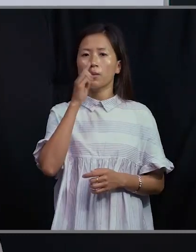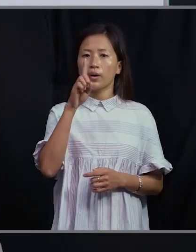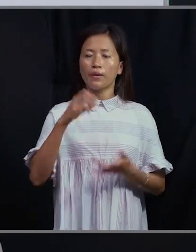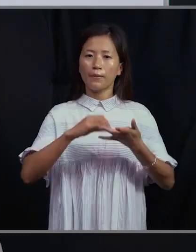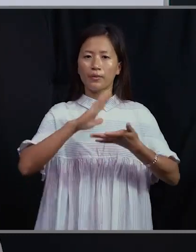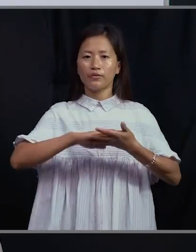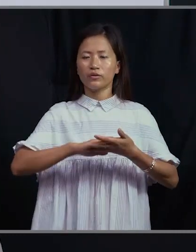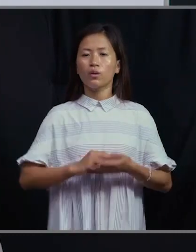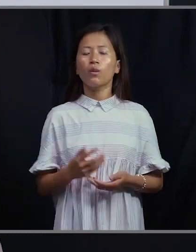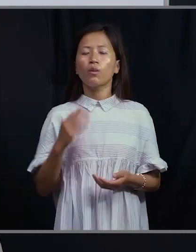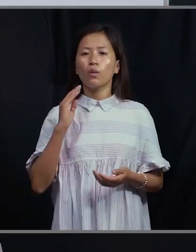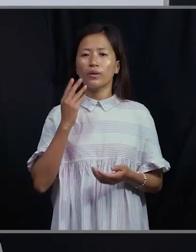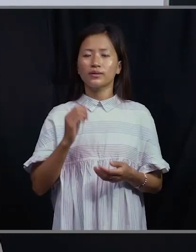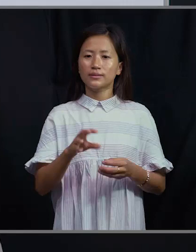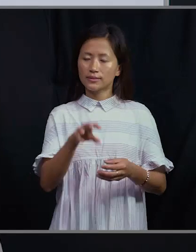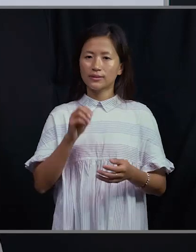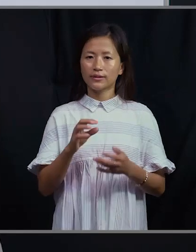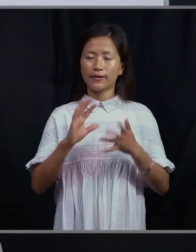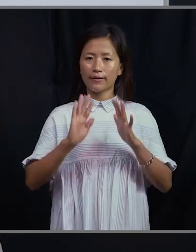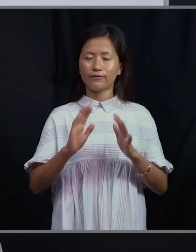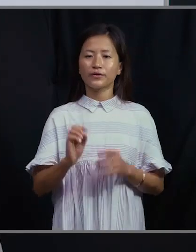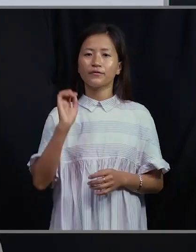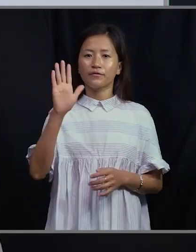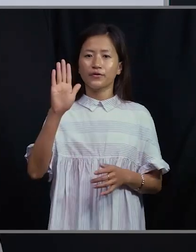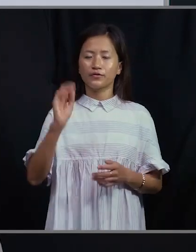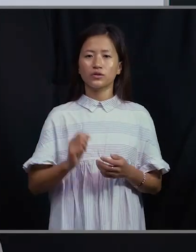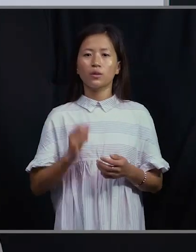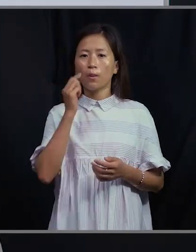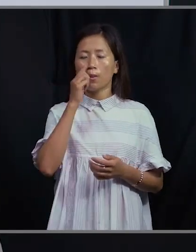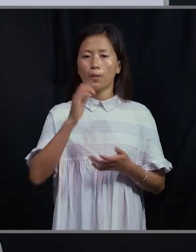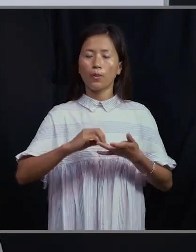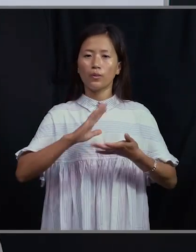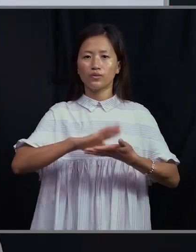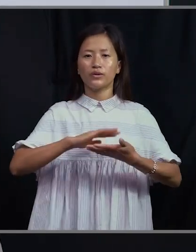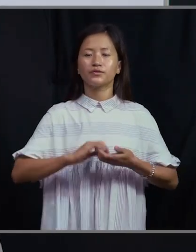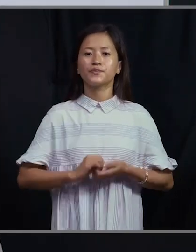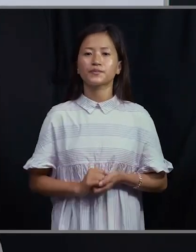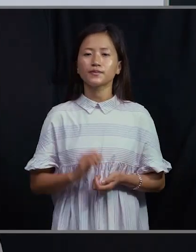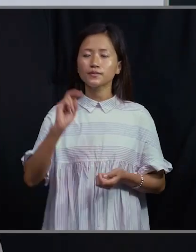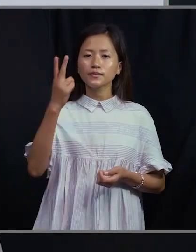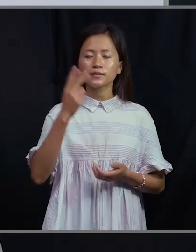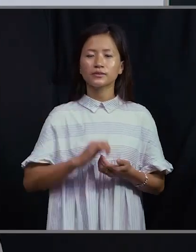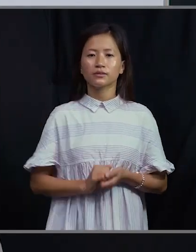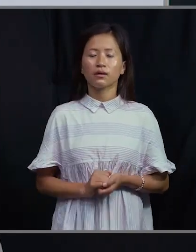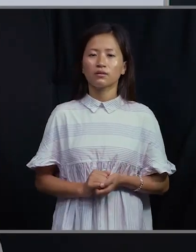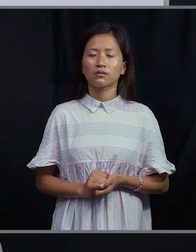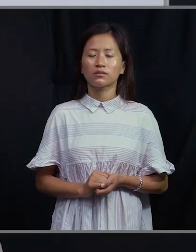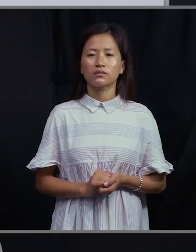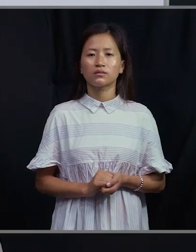wife, that time we don't have any witnesses. The second is, okay,